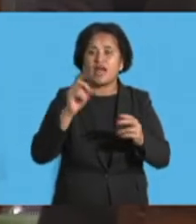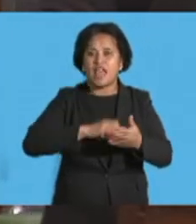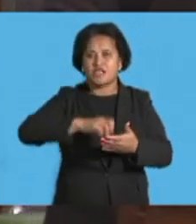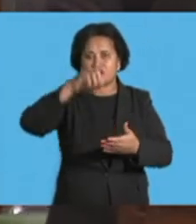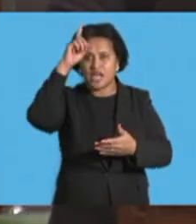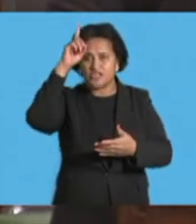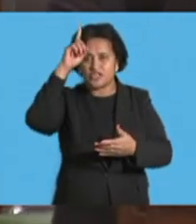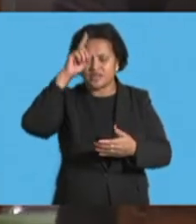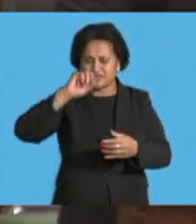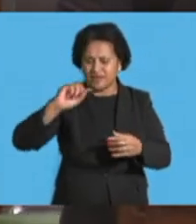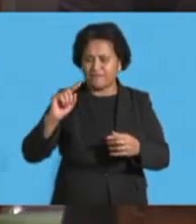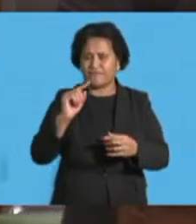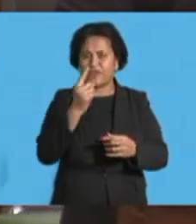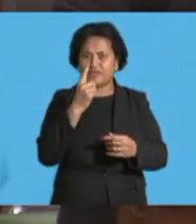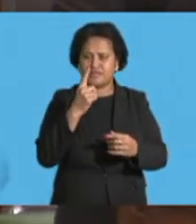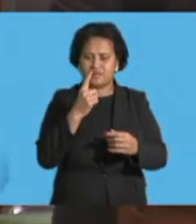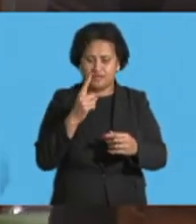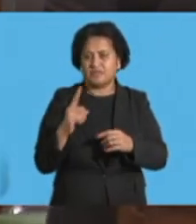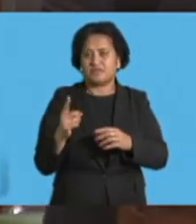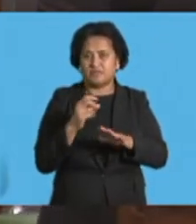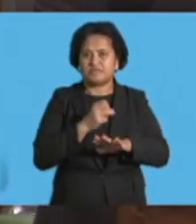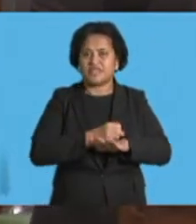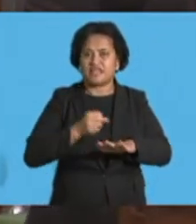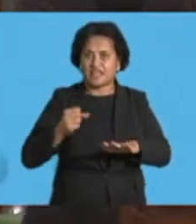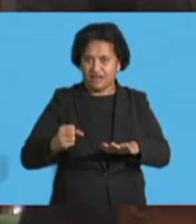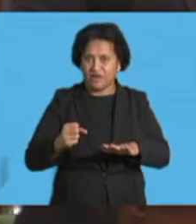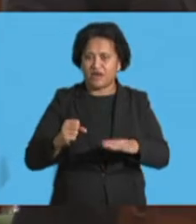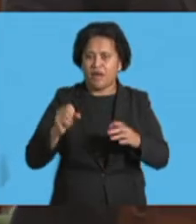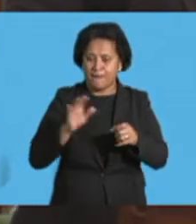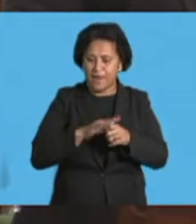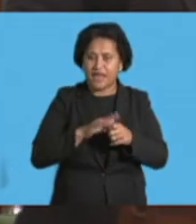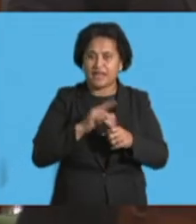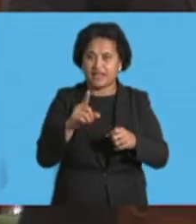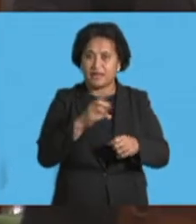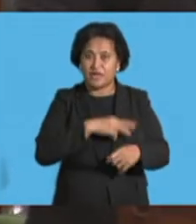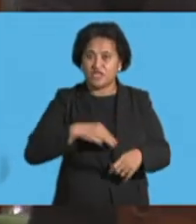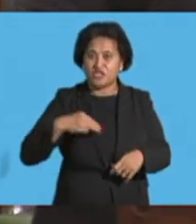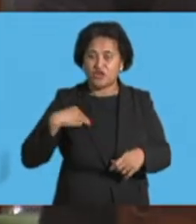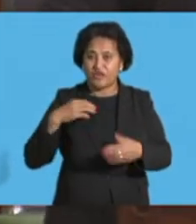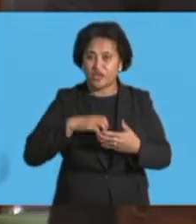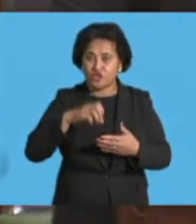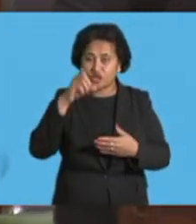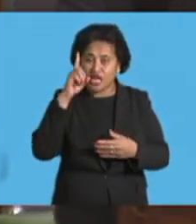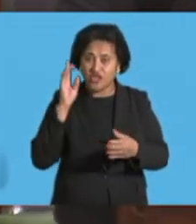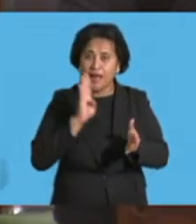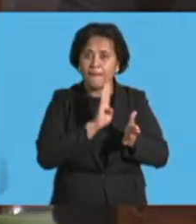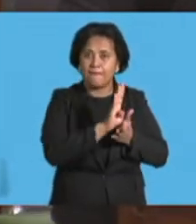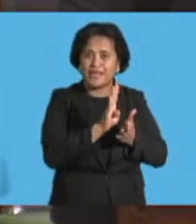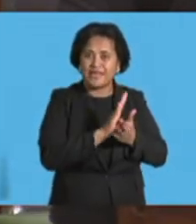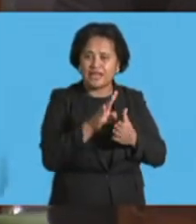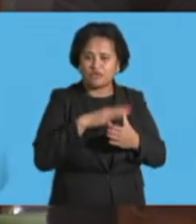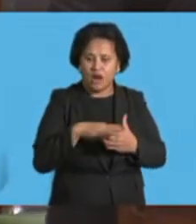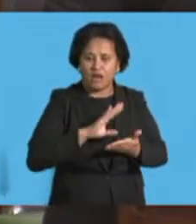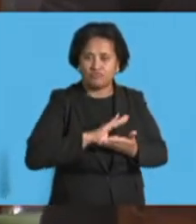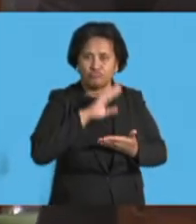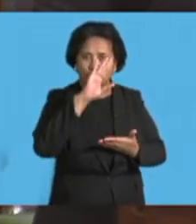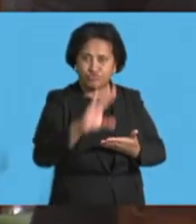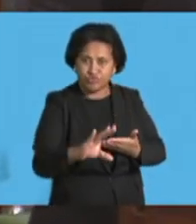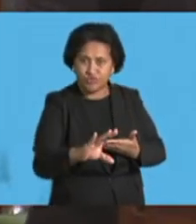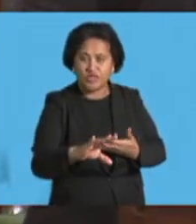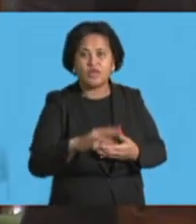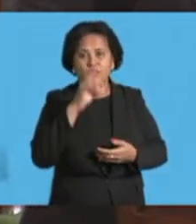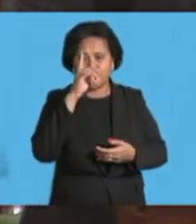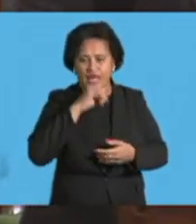able to make the education ministry a $1 billion ministry, which with its achievements will also fulfill the dream of